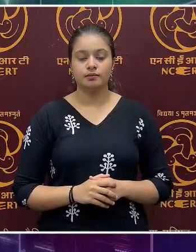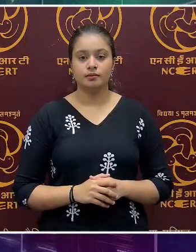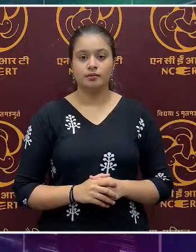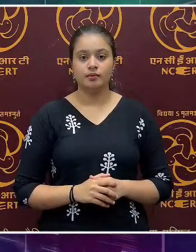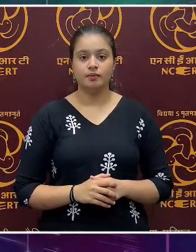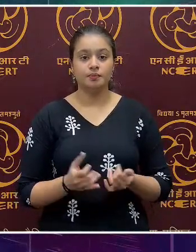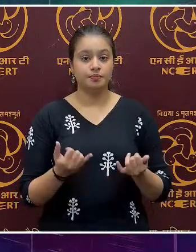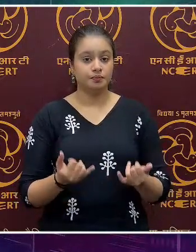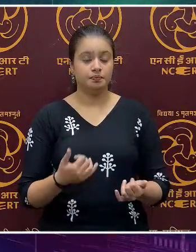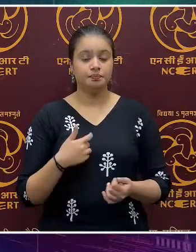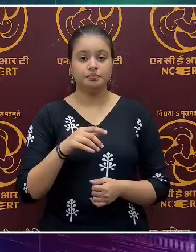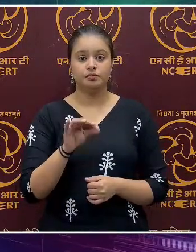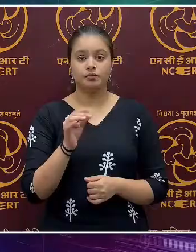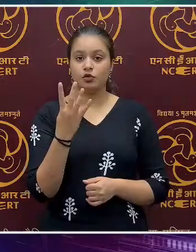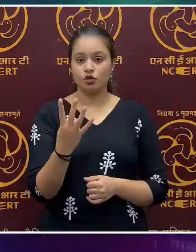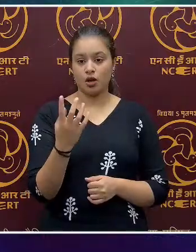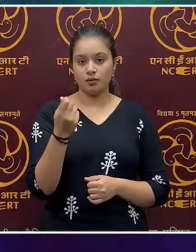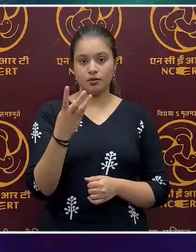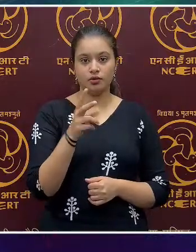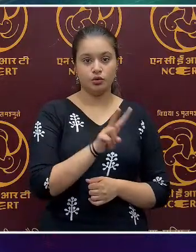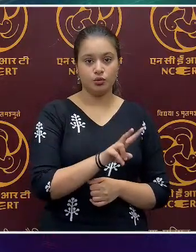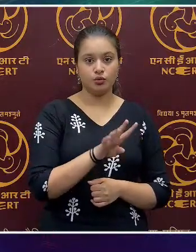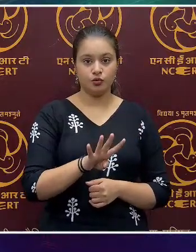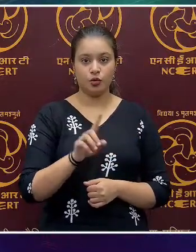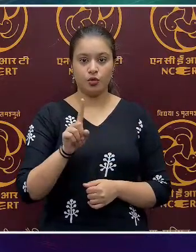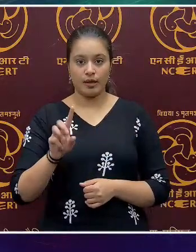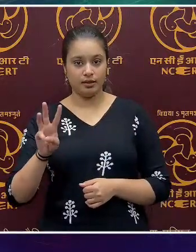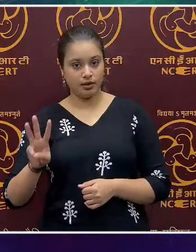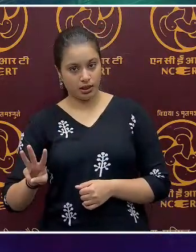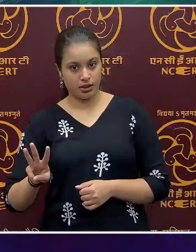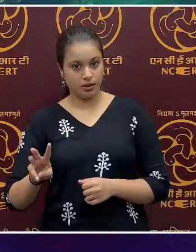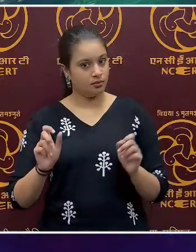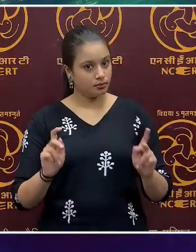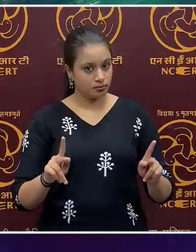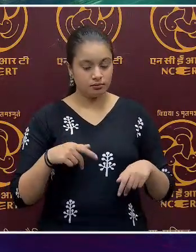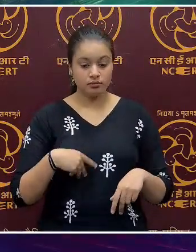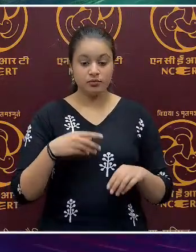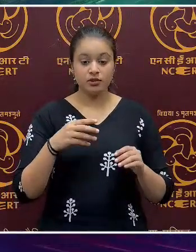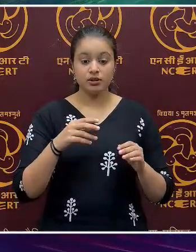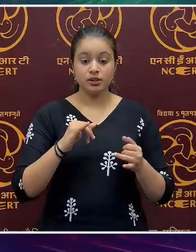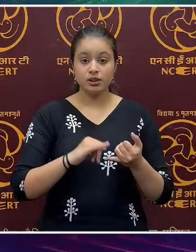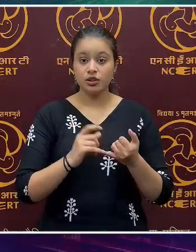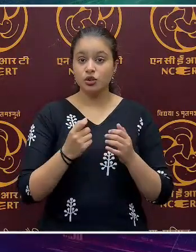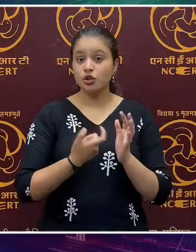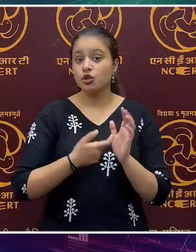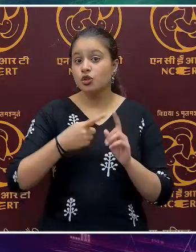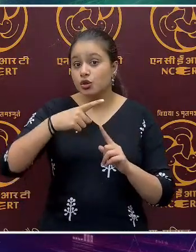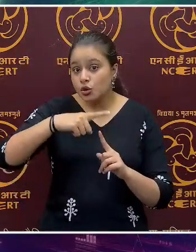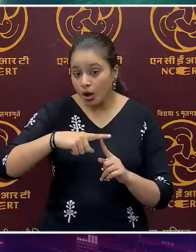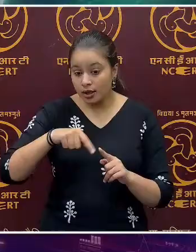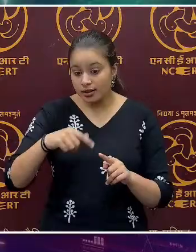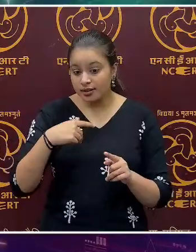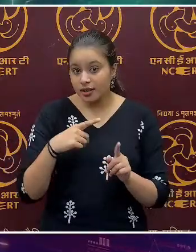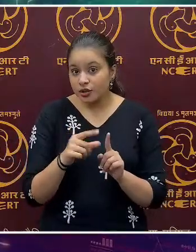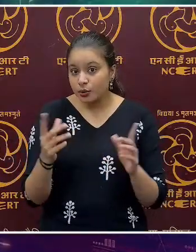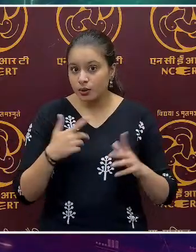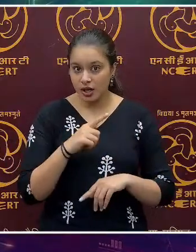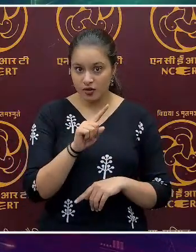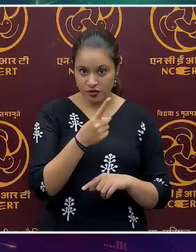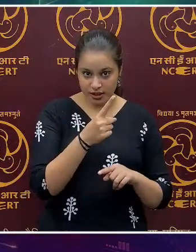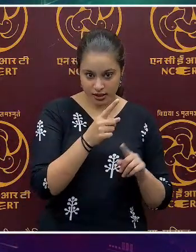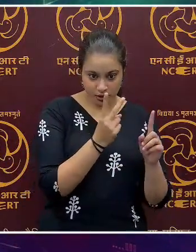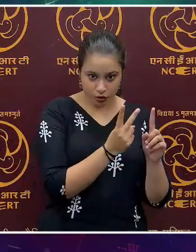So right now I have taken phone number 2413. So basically bubble sorting will do, it will check the first two